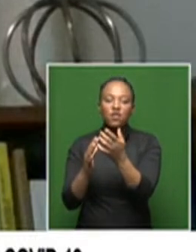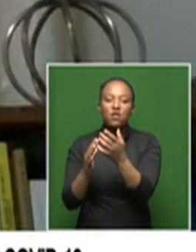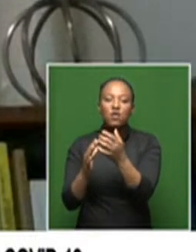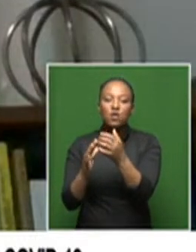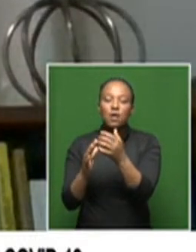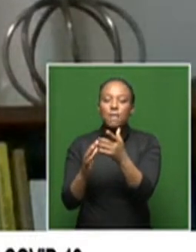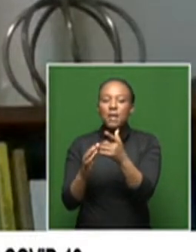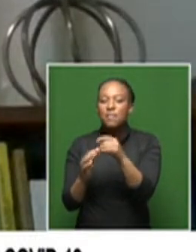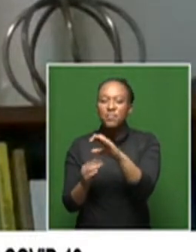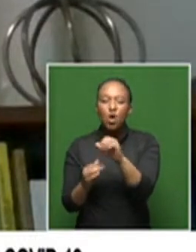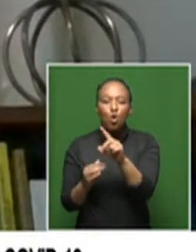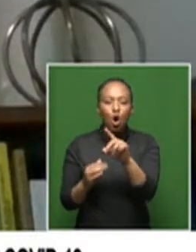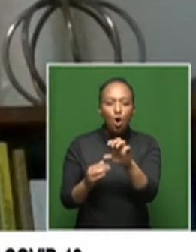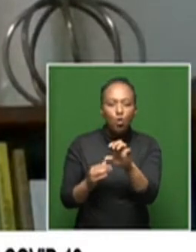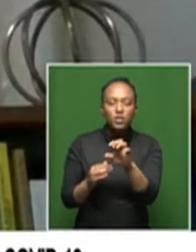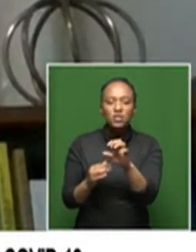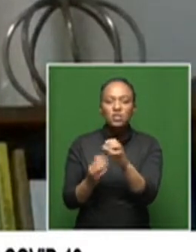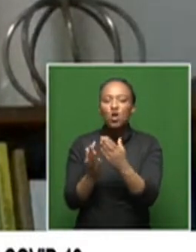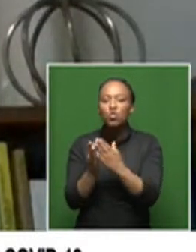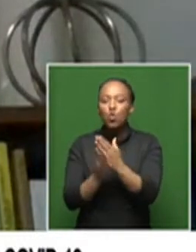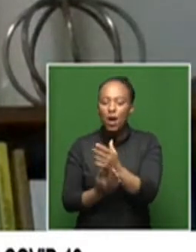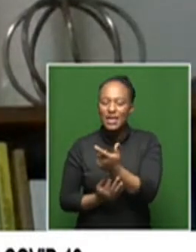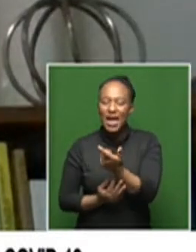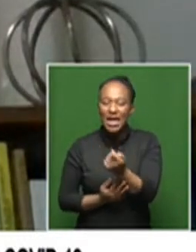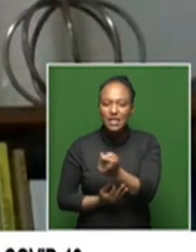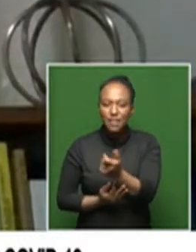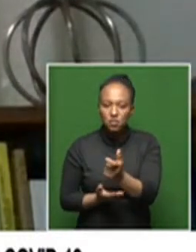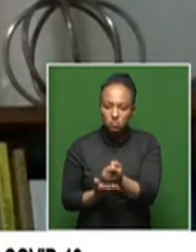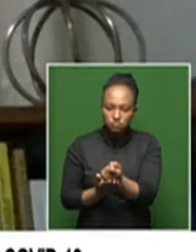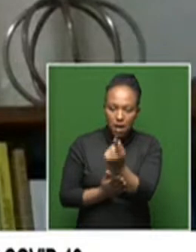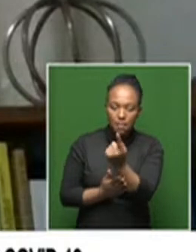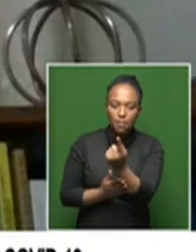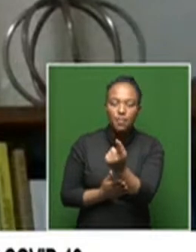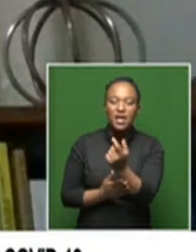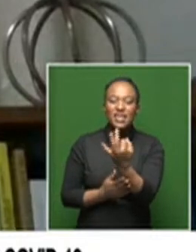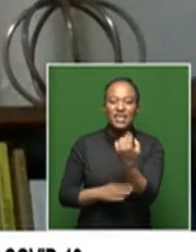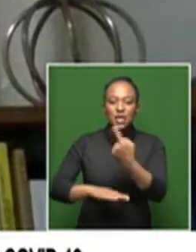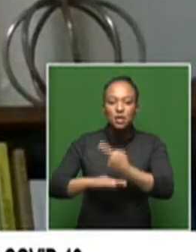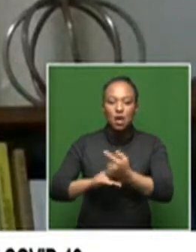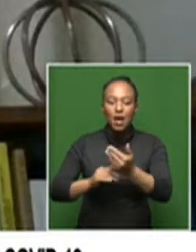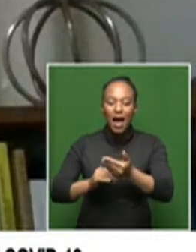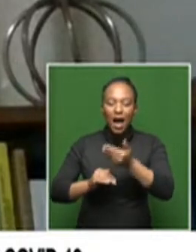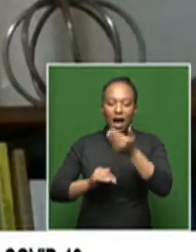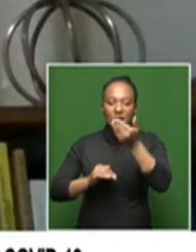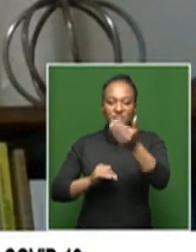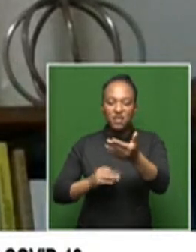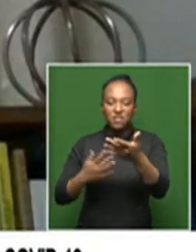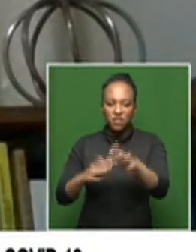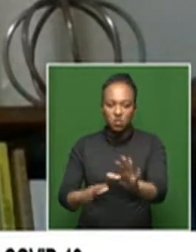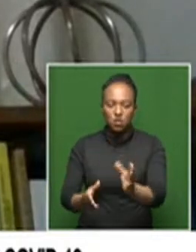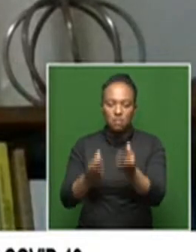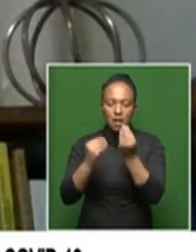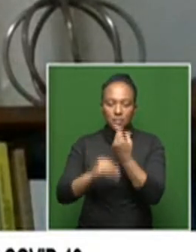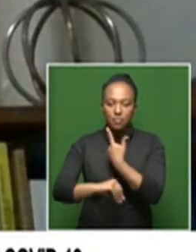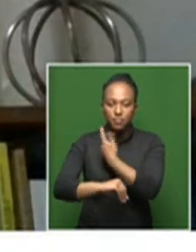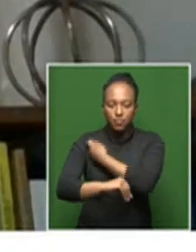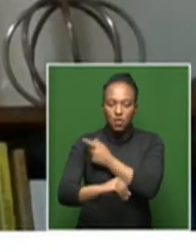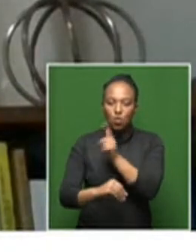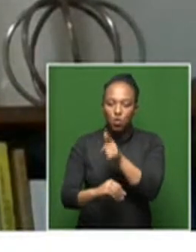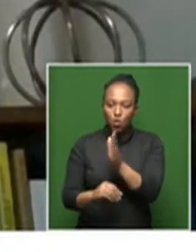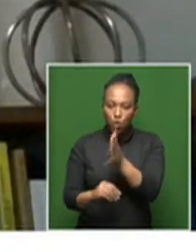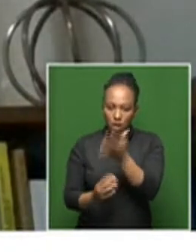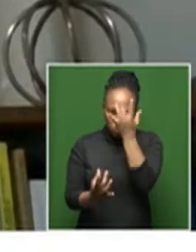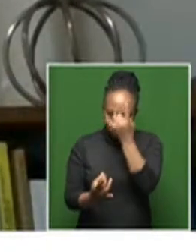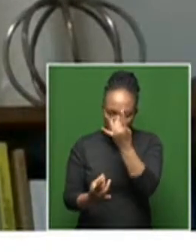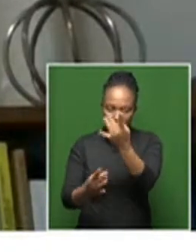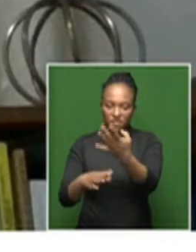vaccination code through an SMS, and it also then 3 days post the vaccination would provide you with